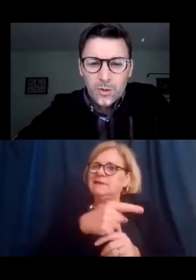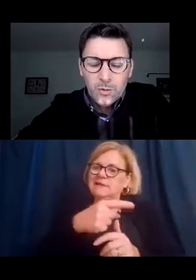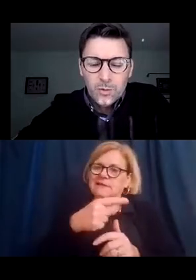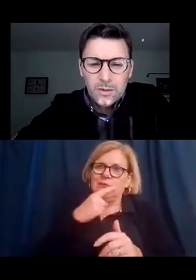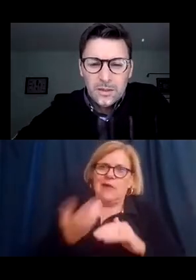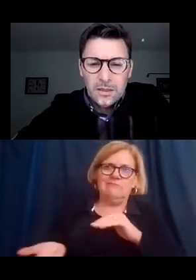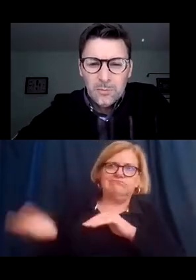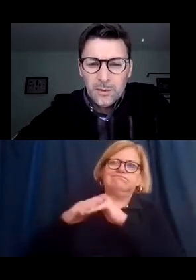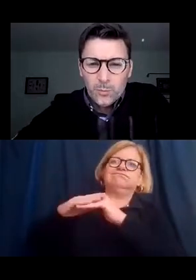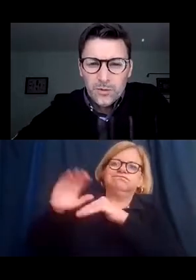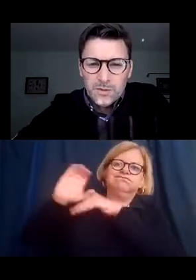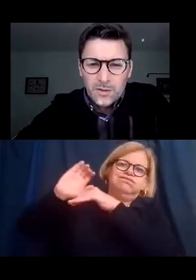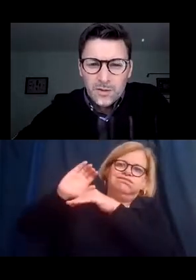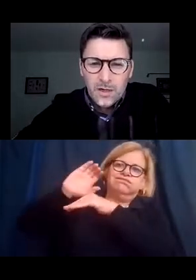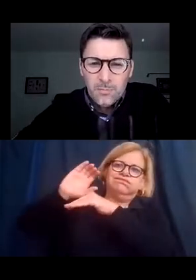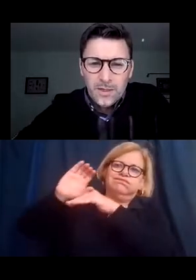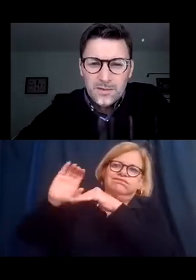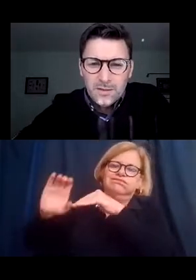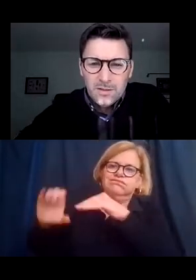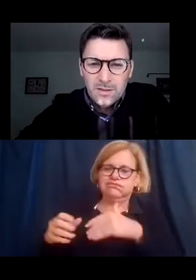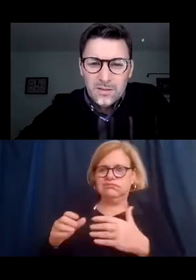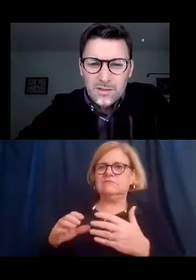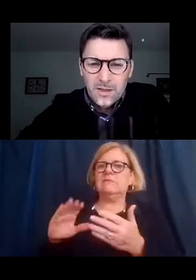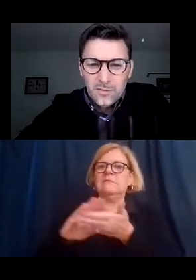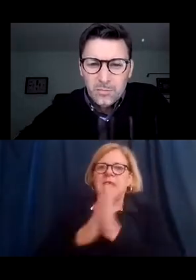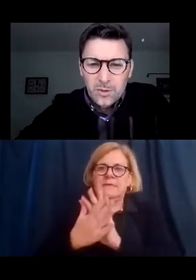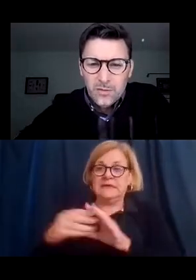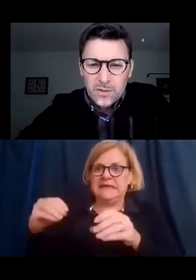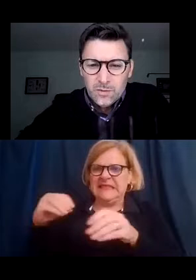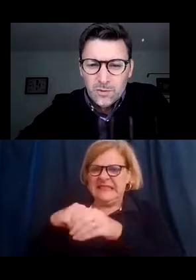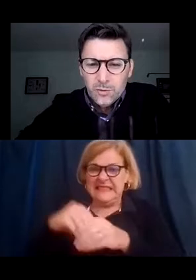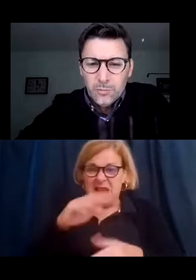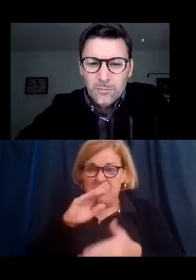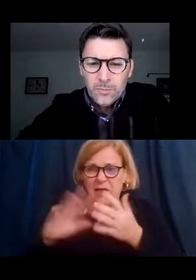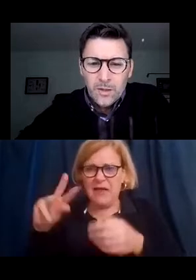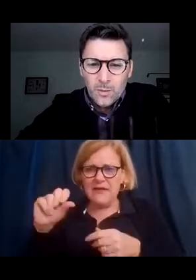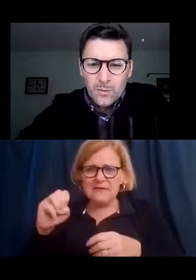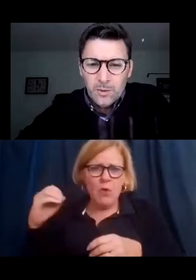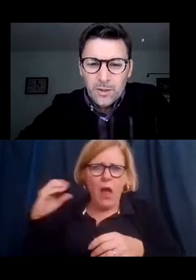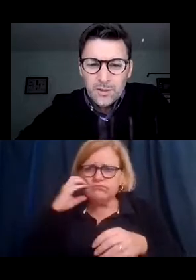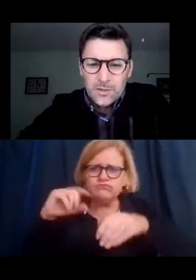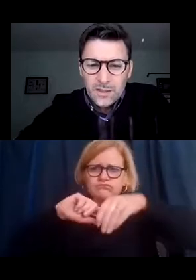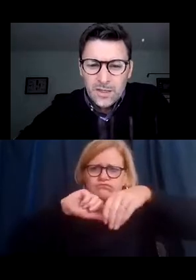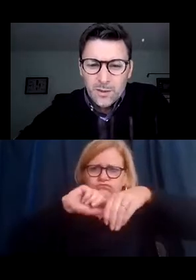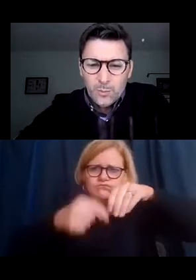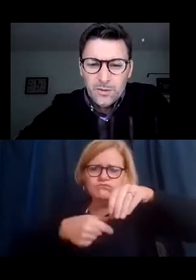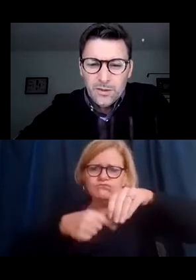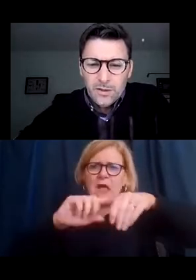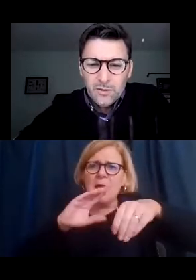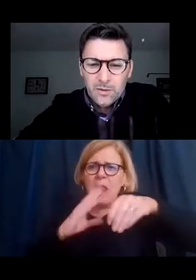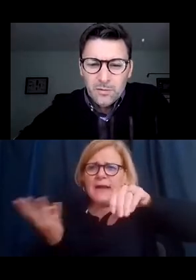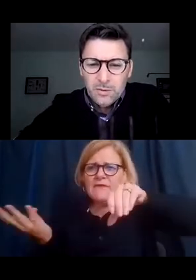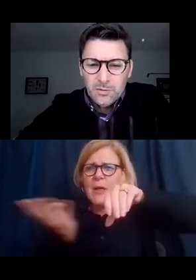really grow and really start compromising the inside of the blood vessel, the lumen, where the blood is, and